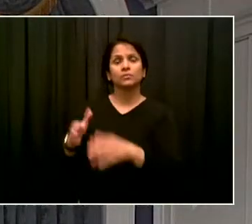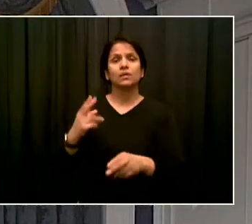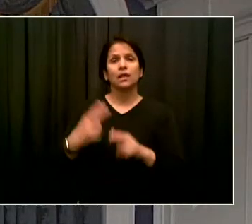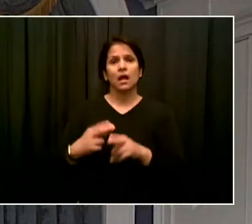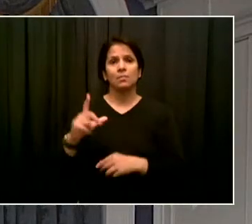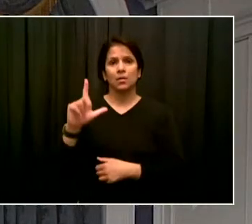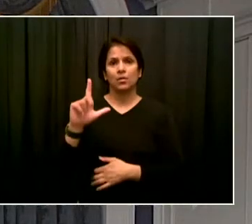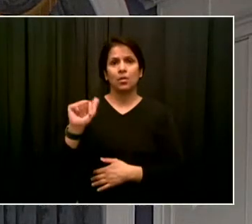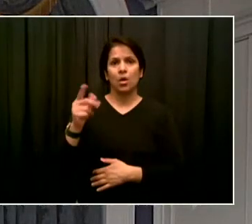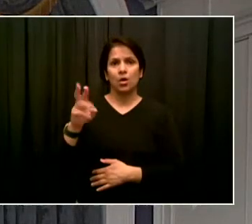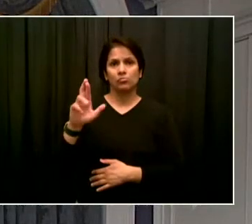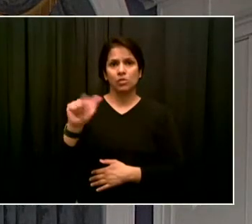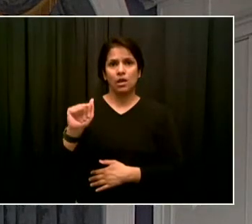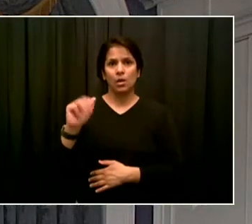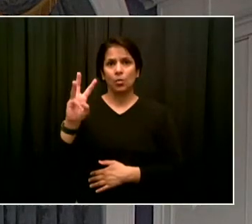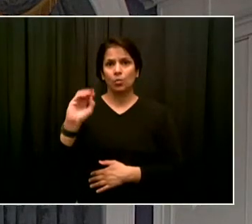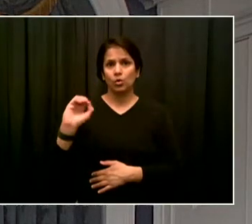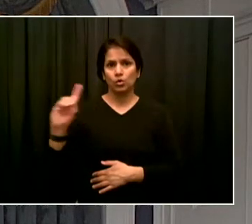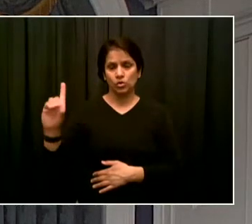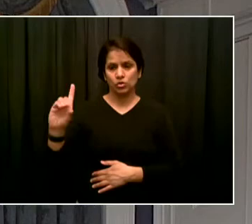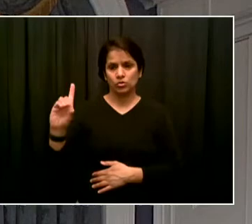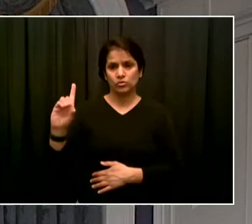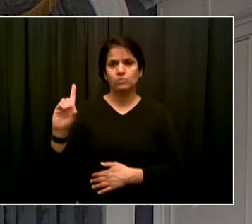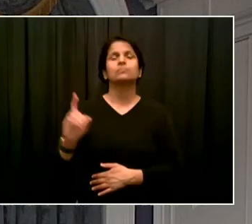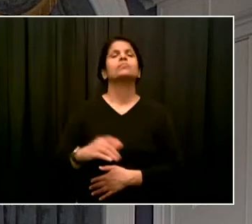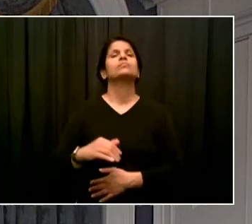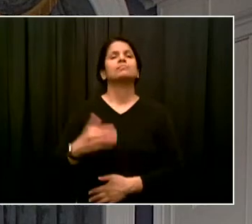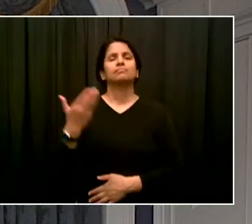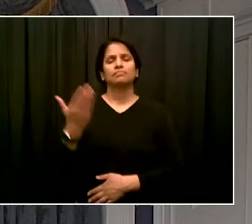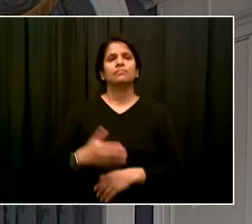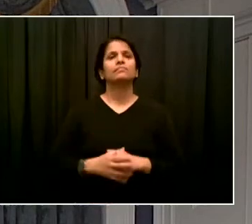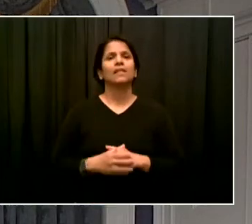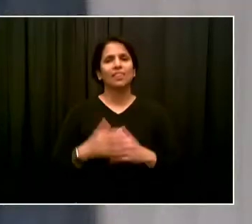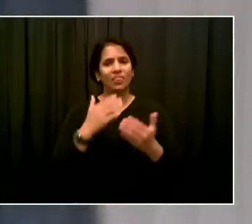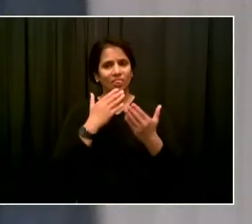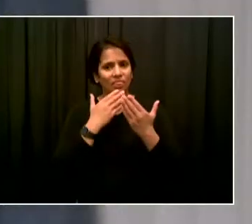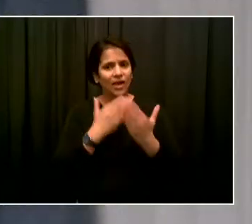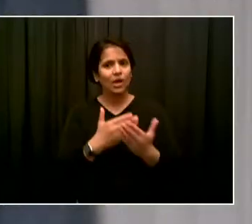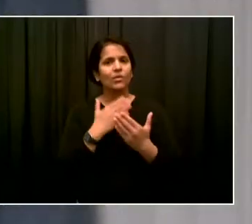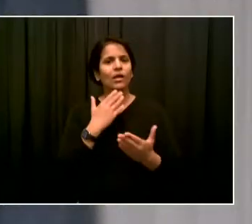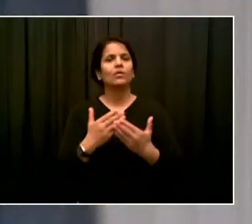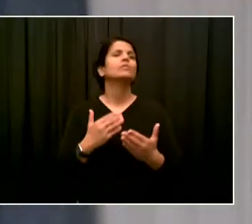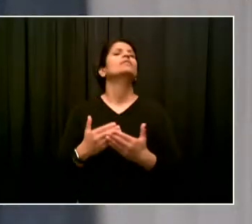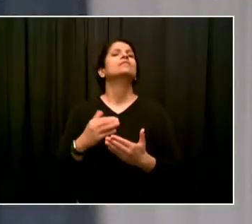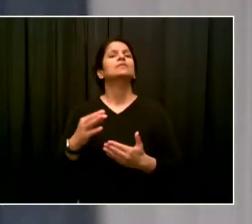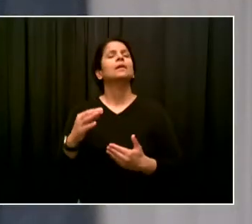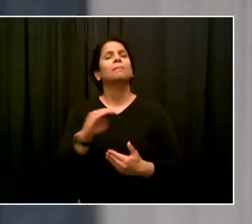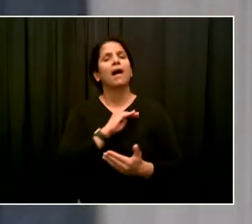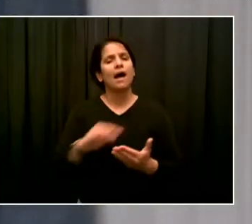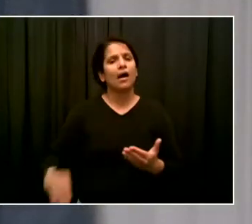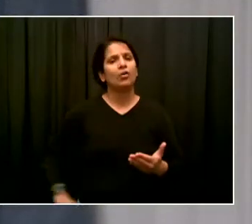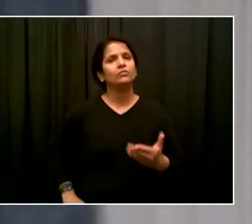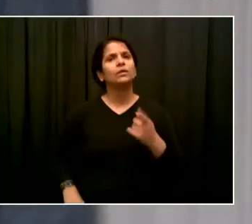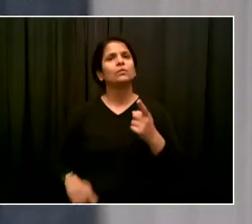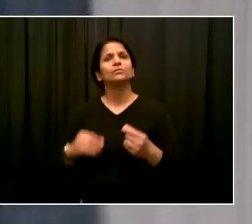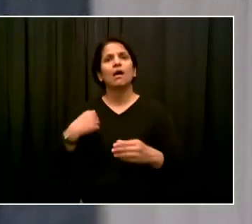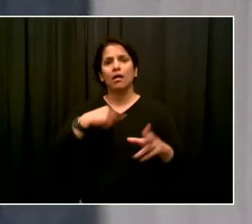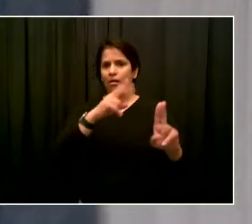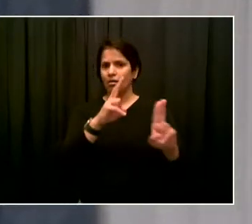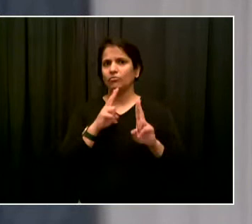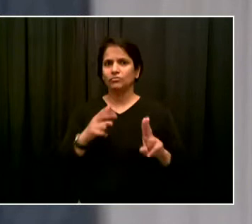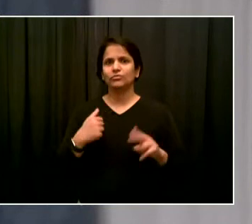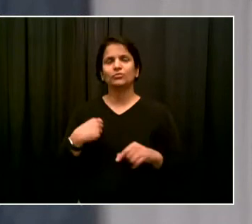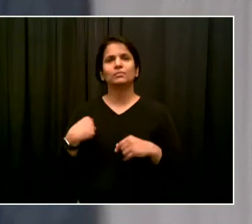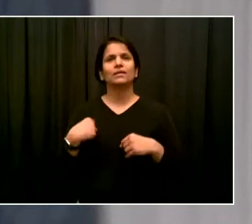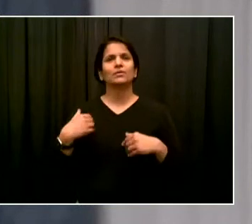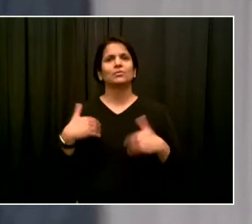Thank you so much, Mr. Mayor. I am truly honored and privileged to serve in this role, and I'm so lucky to have such a